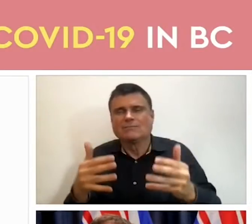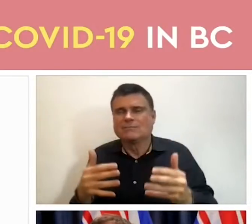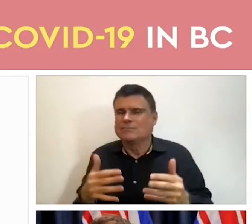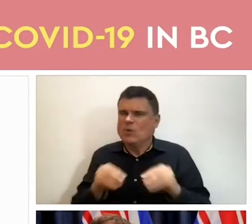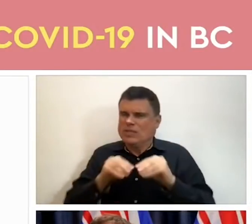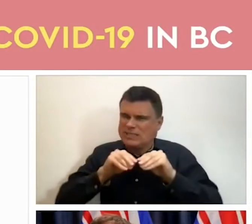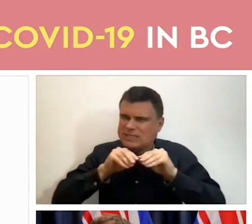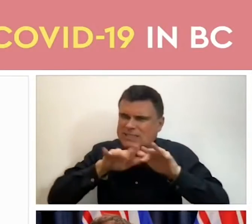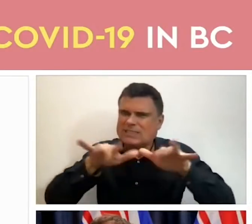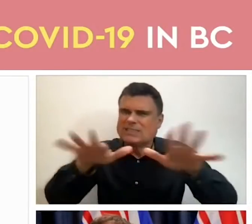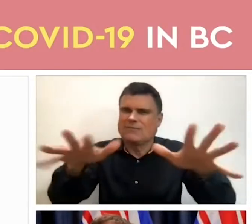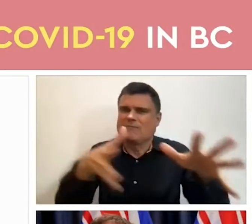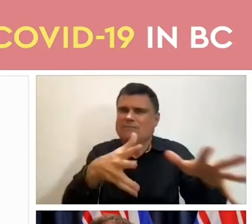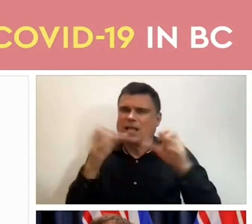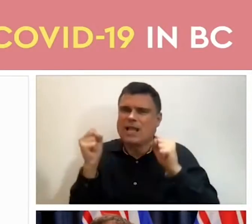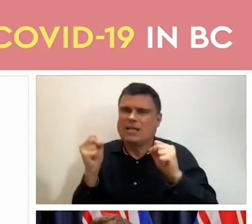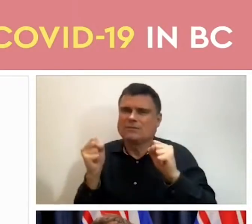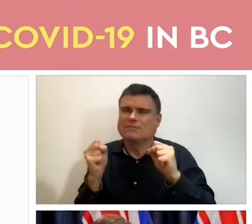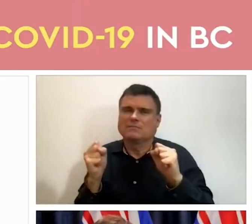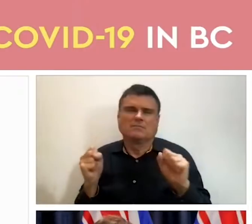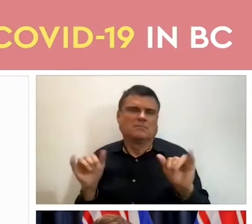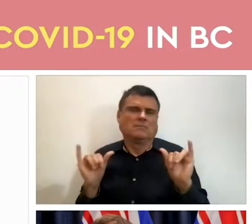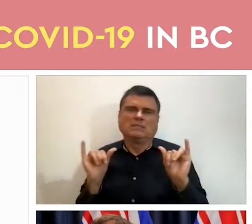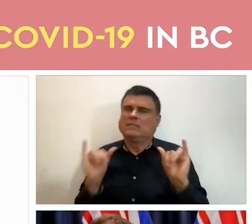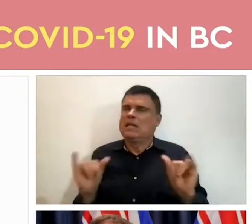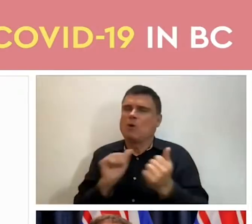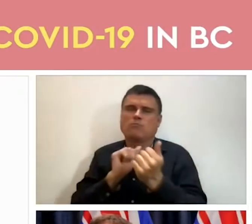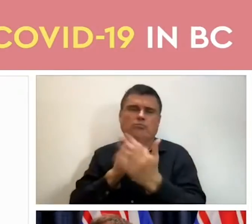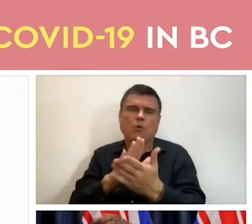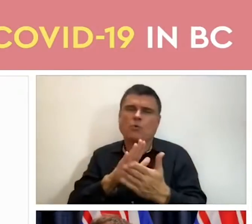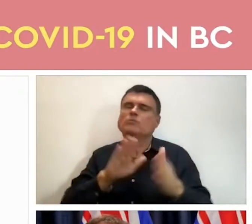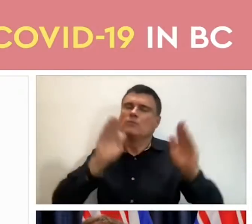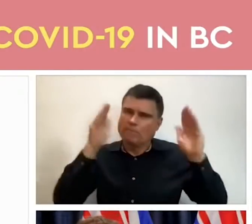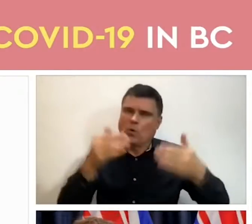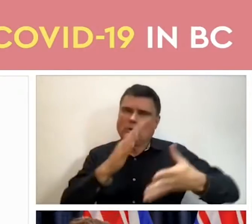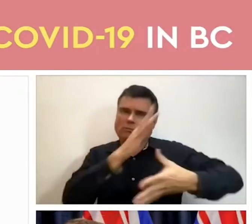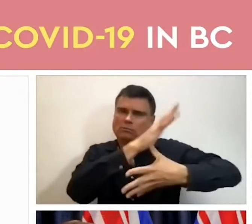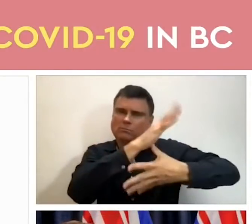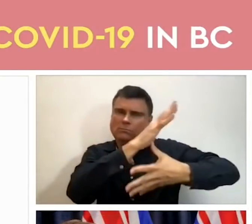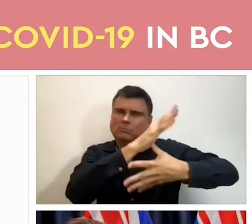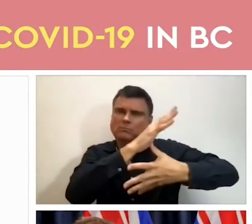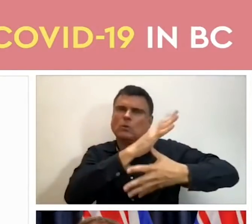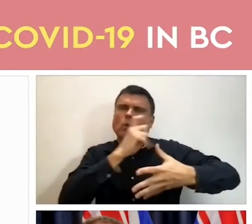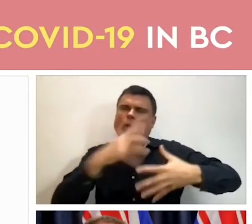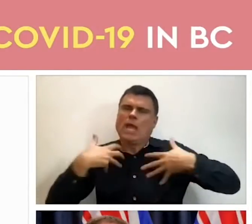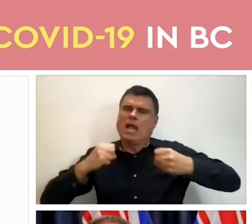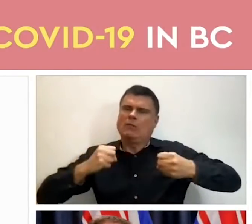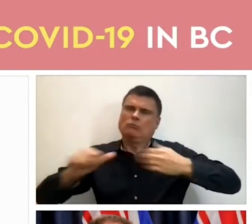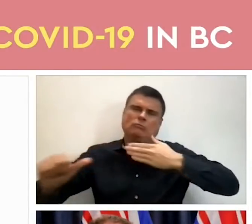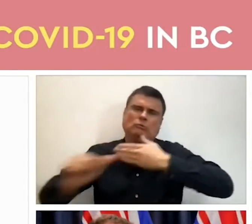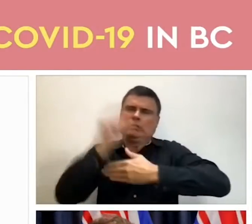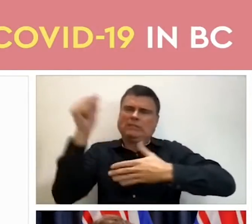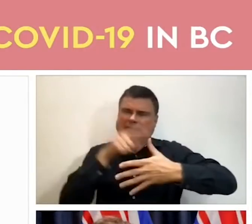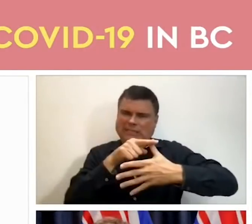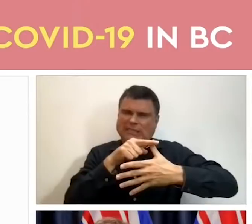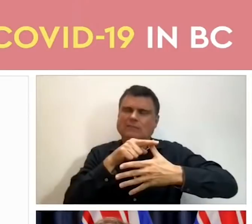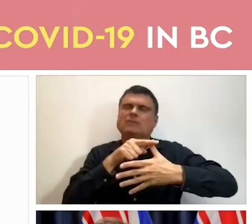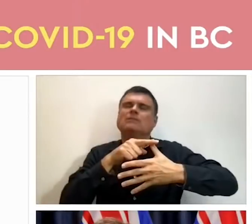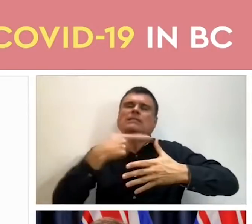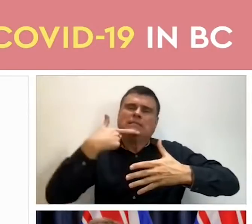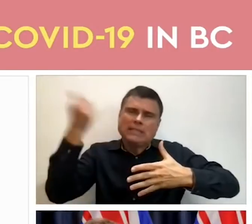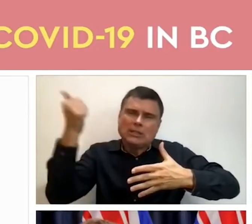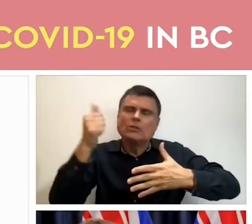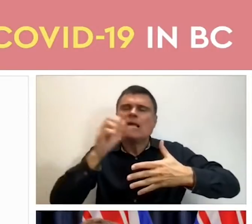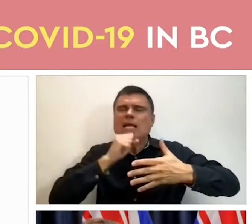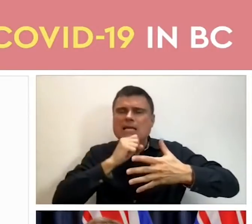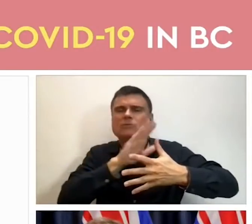approach, which is to focus on those who are most at risk first and to move our way down age categories in order to meet